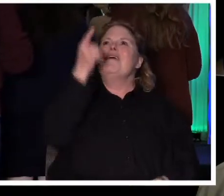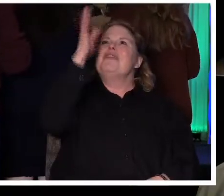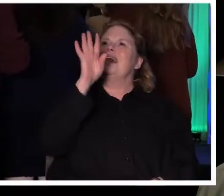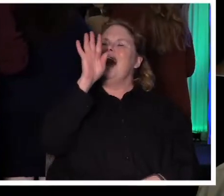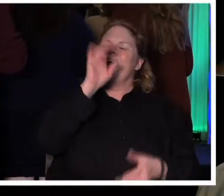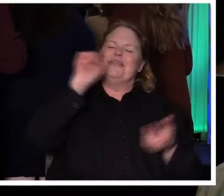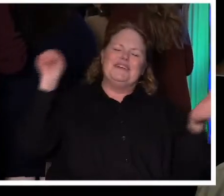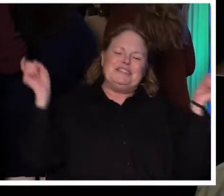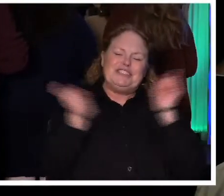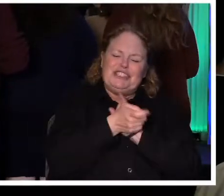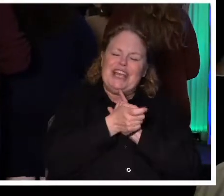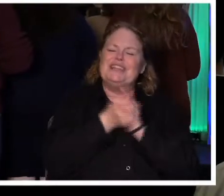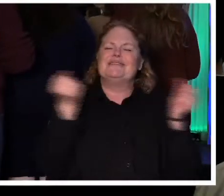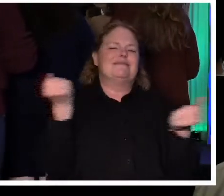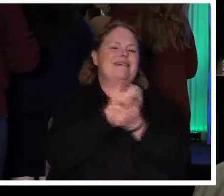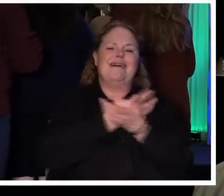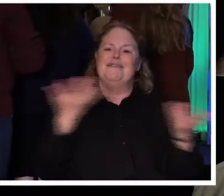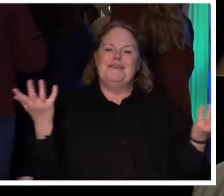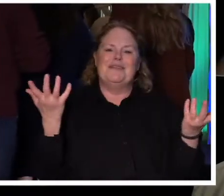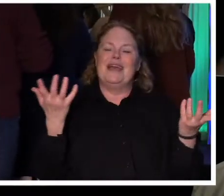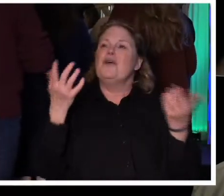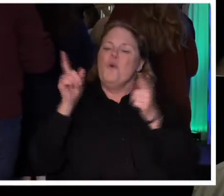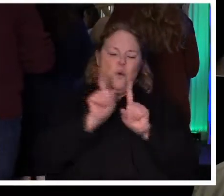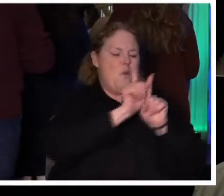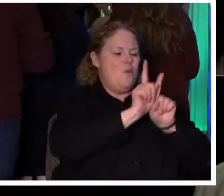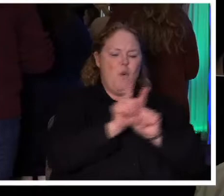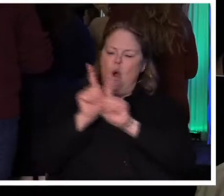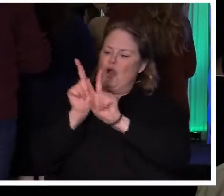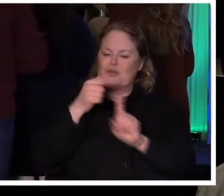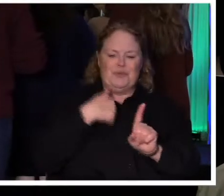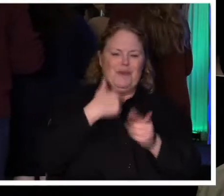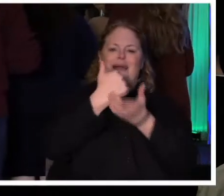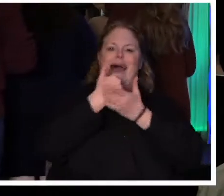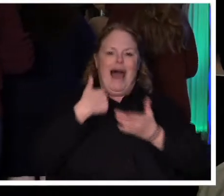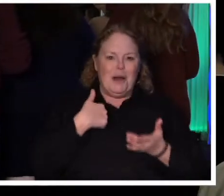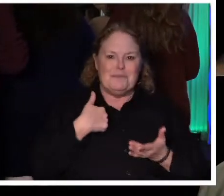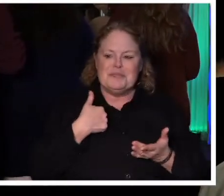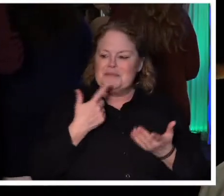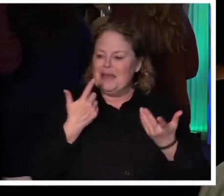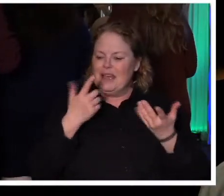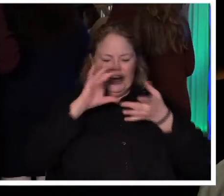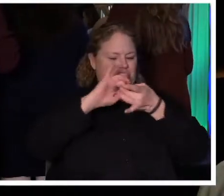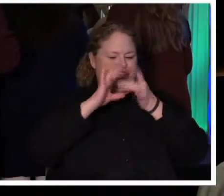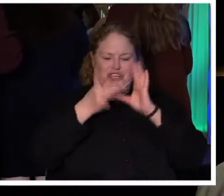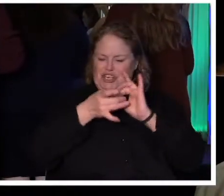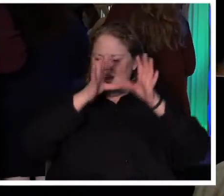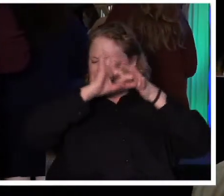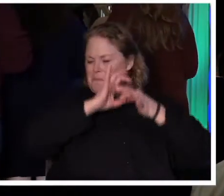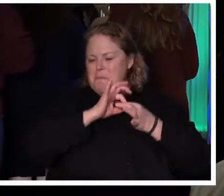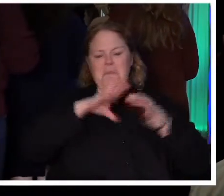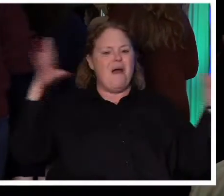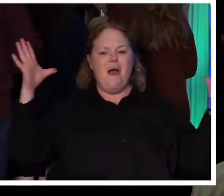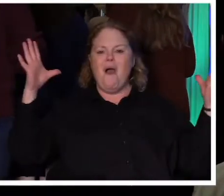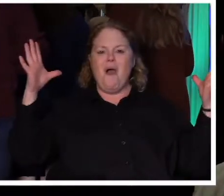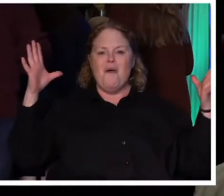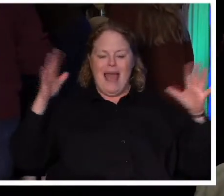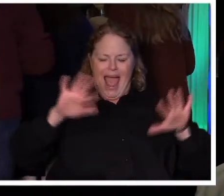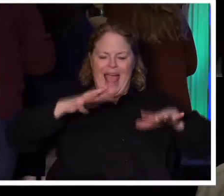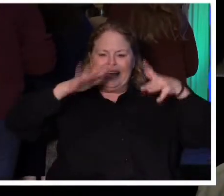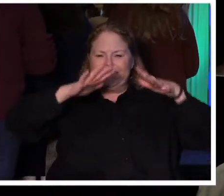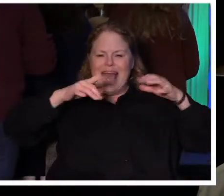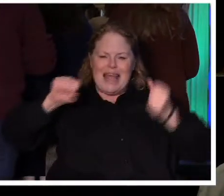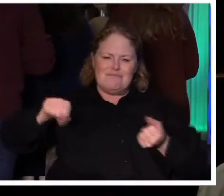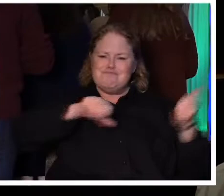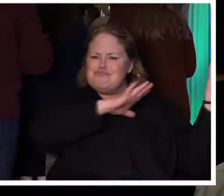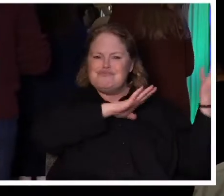me and walks with me and helps me, that can break chains, that can relieve anxiety,